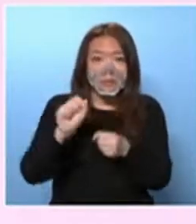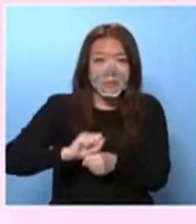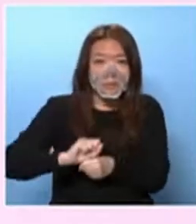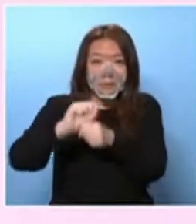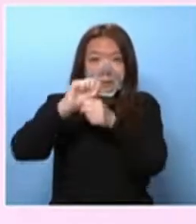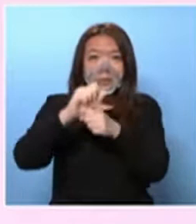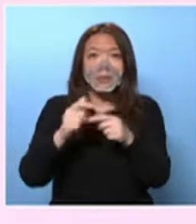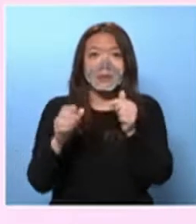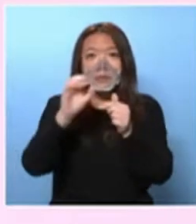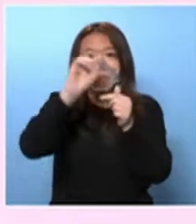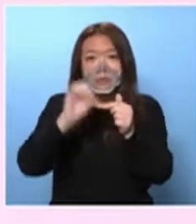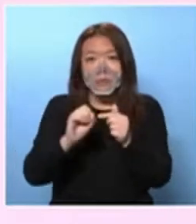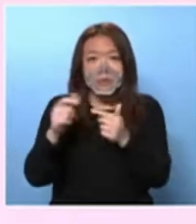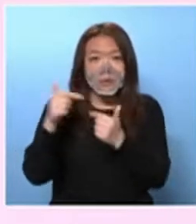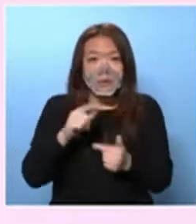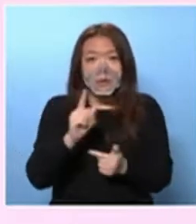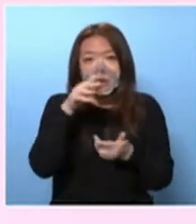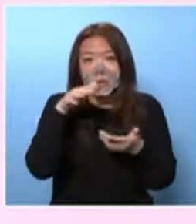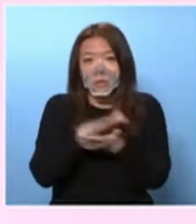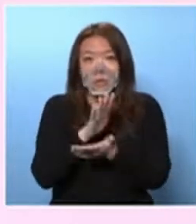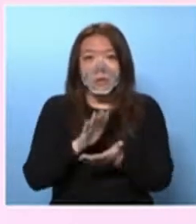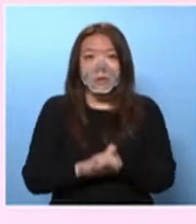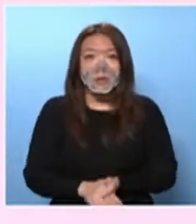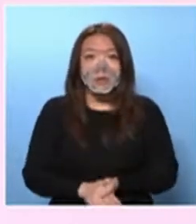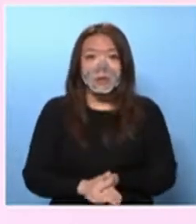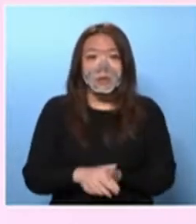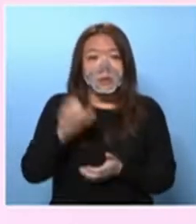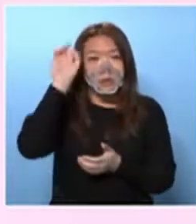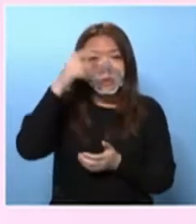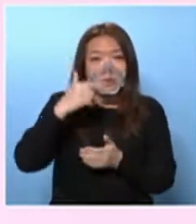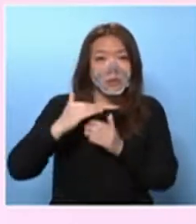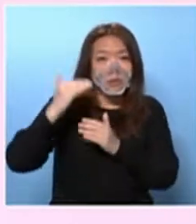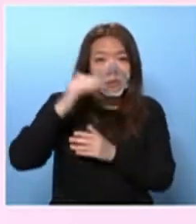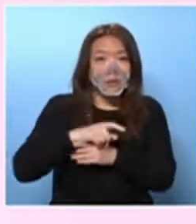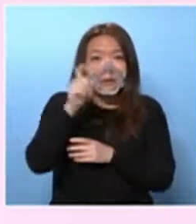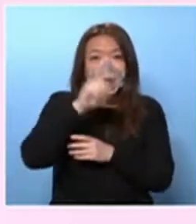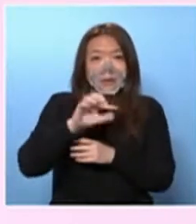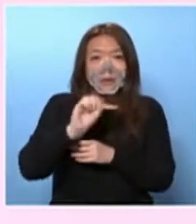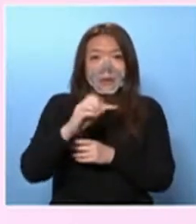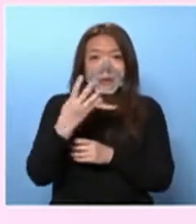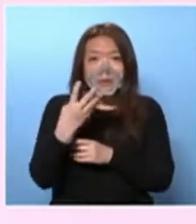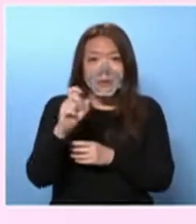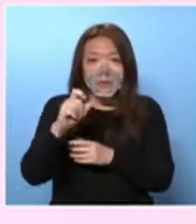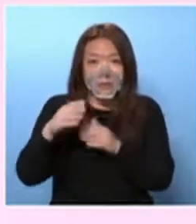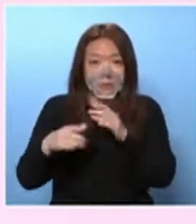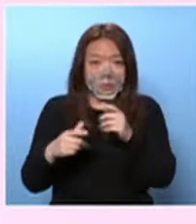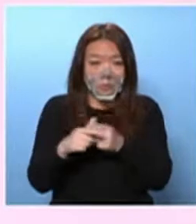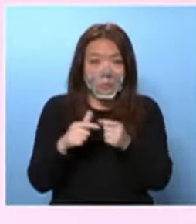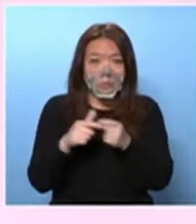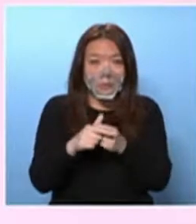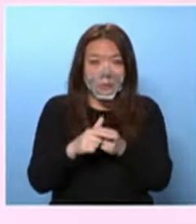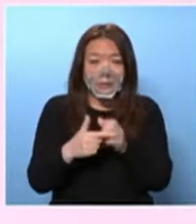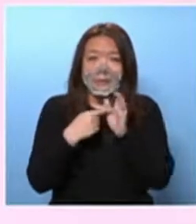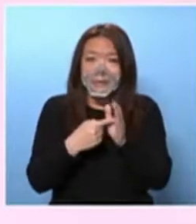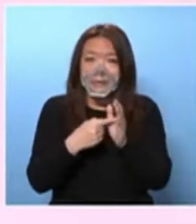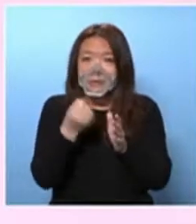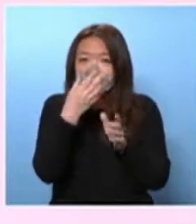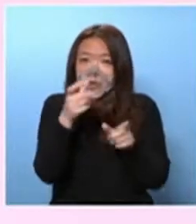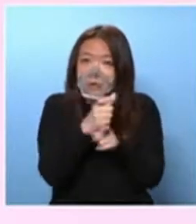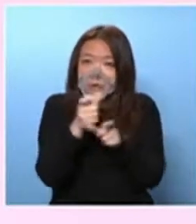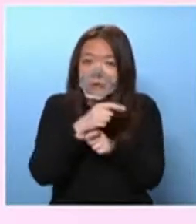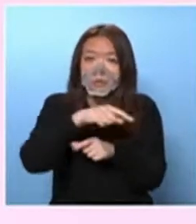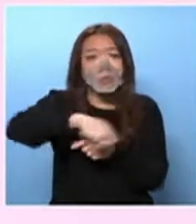Kong increased by 10% from 8,225 in 2017 to a record high of 9,049 last